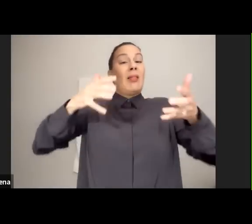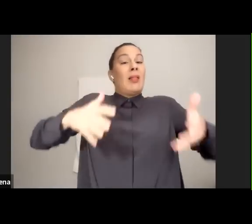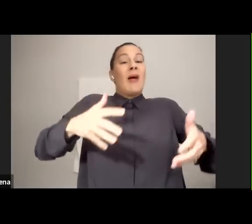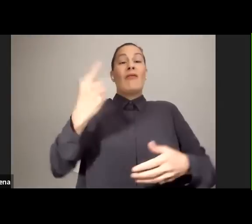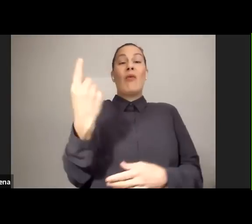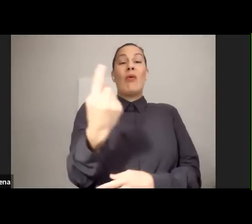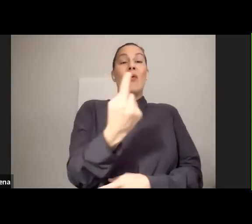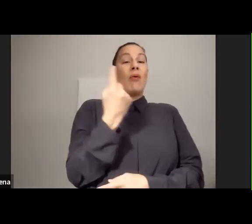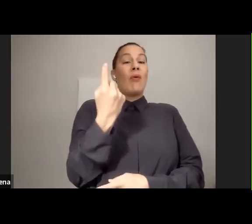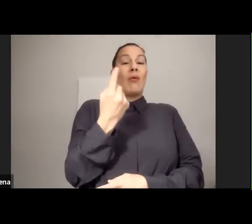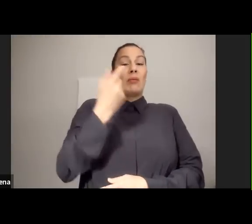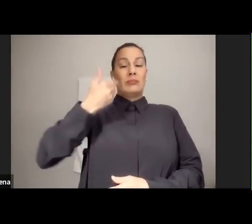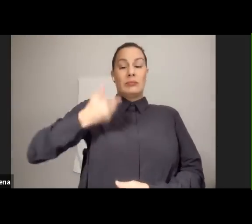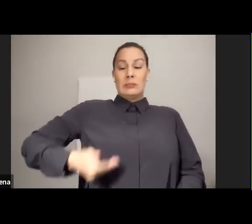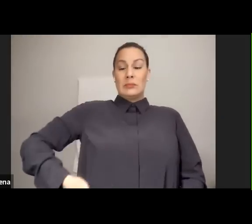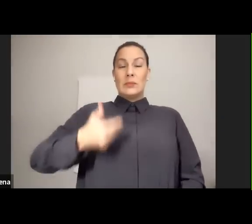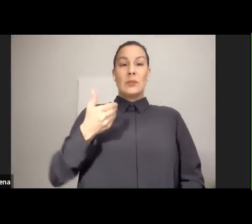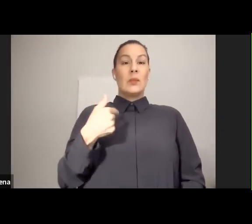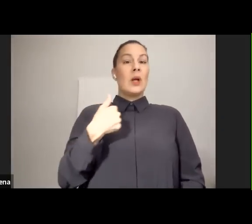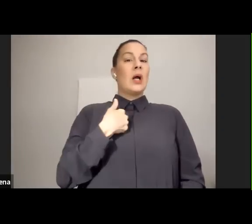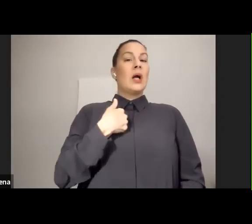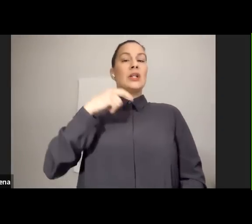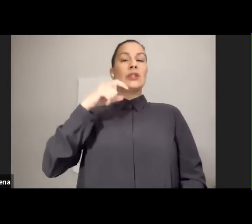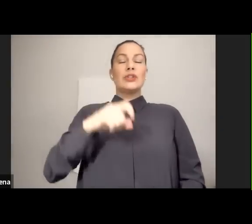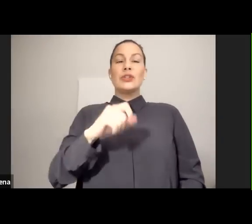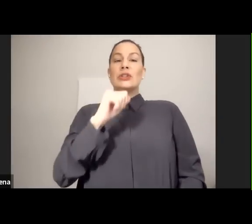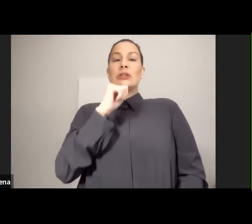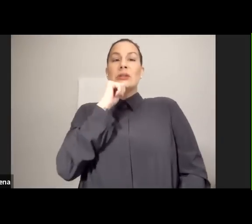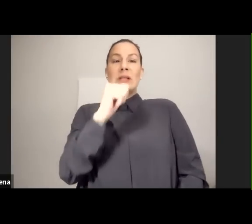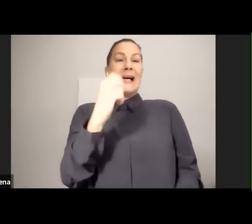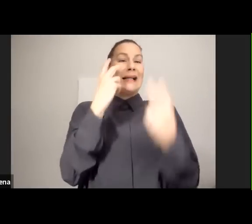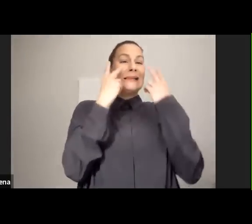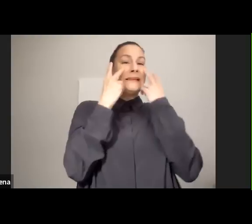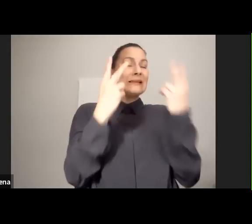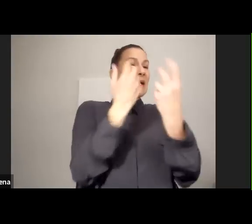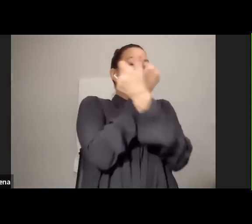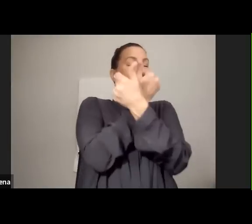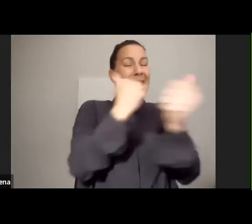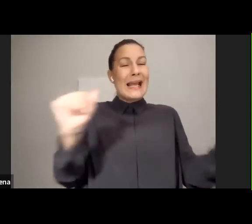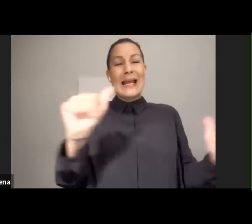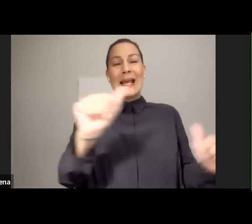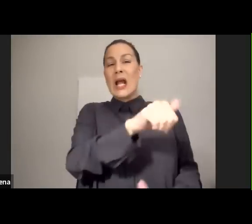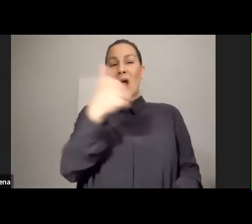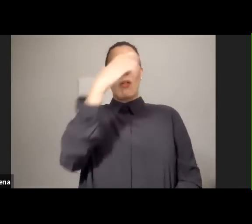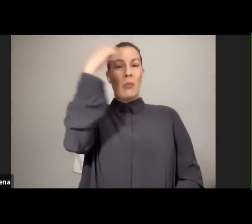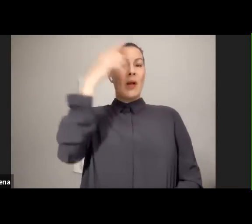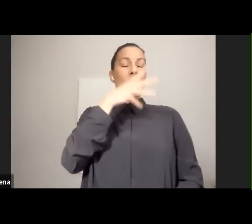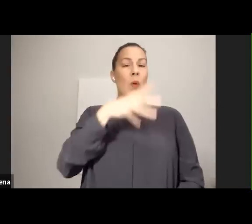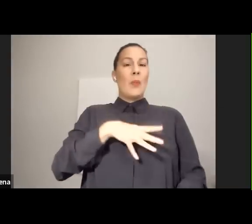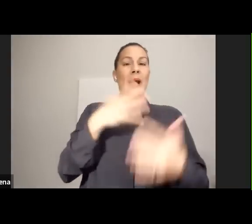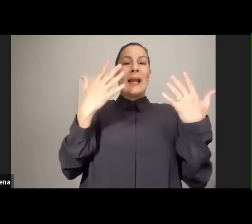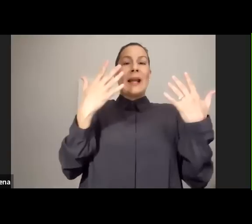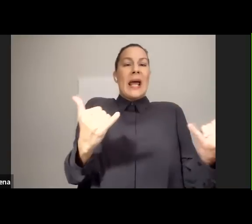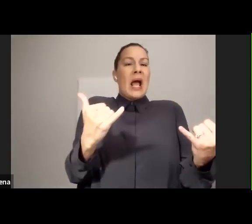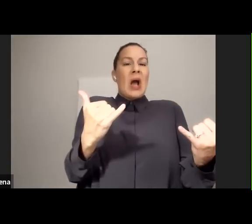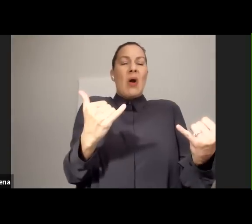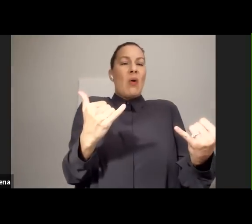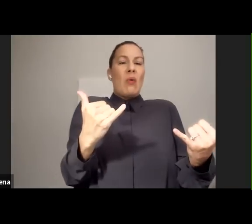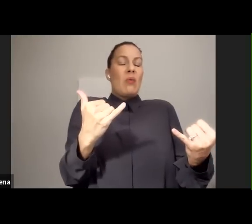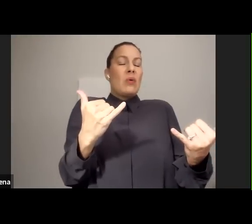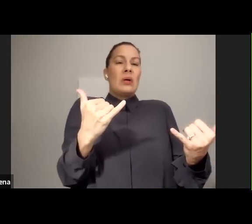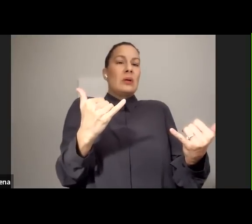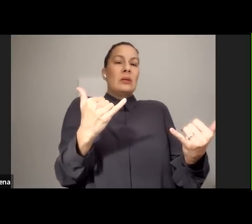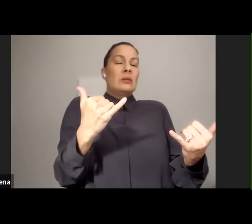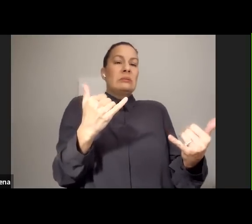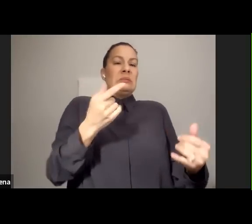I should not be seeing no woman, no other Black woman right now shaming another Black woman for trying to